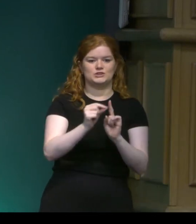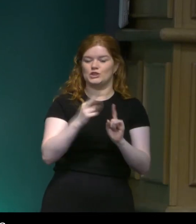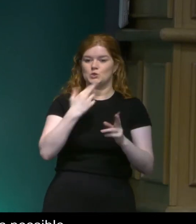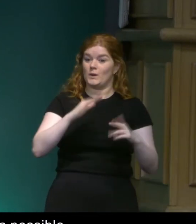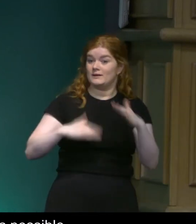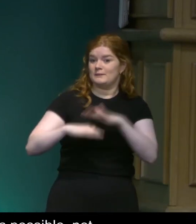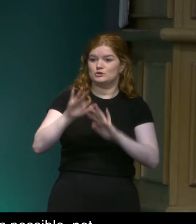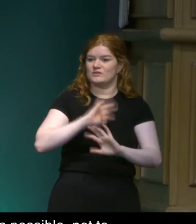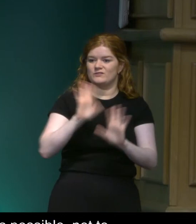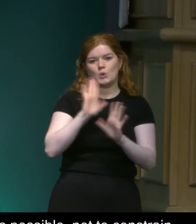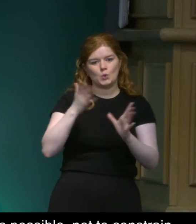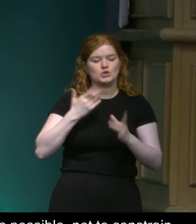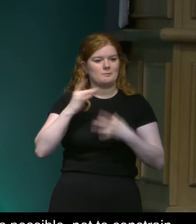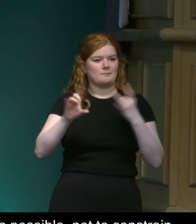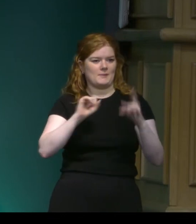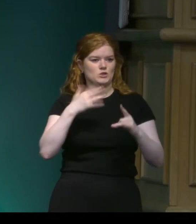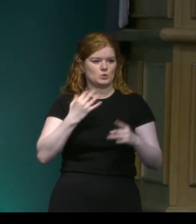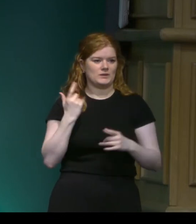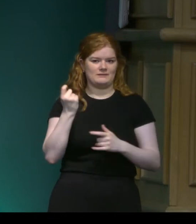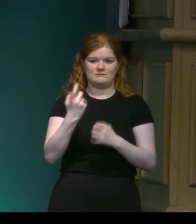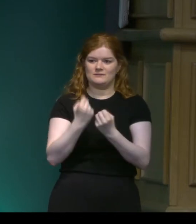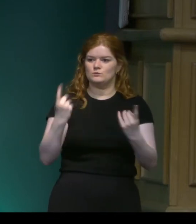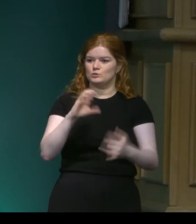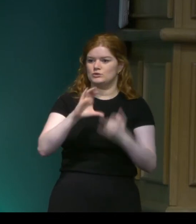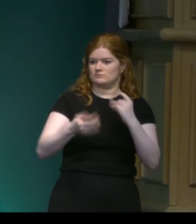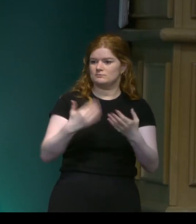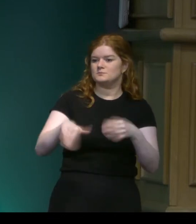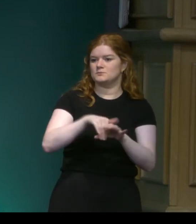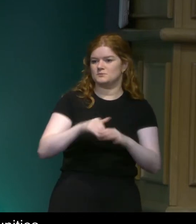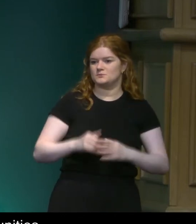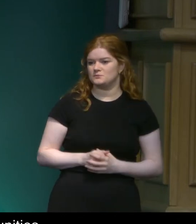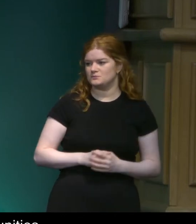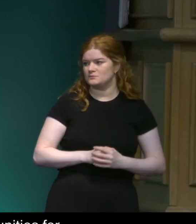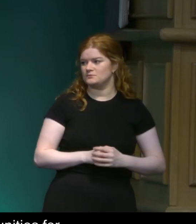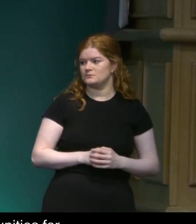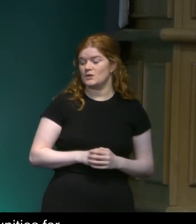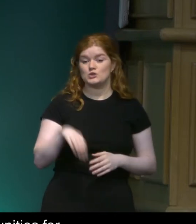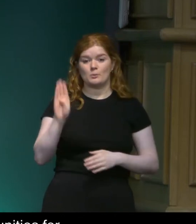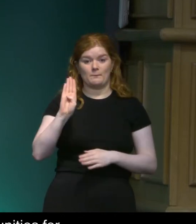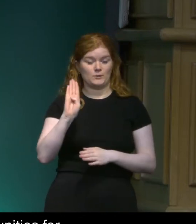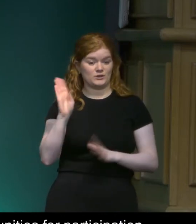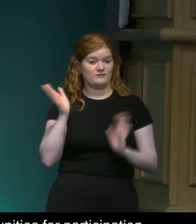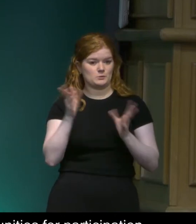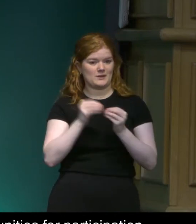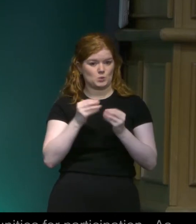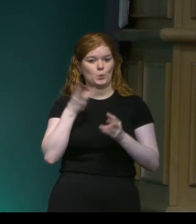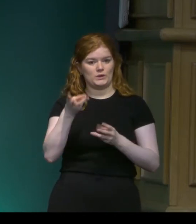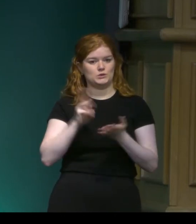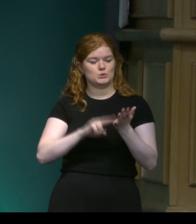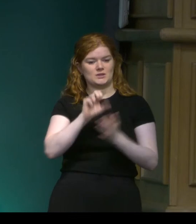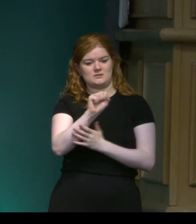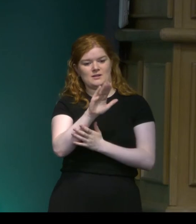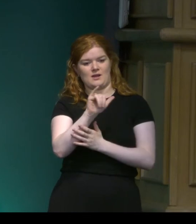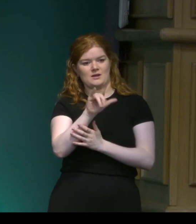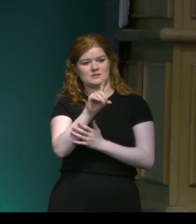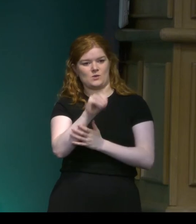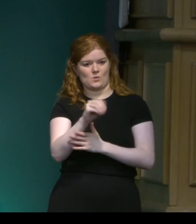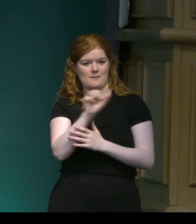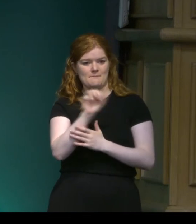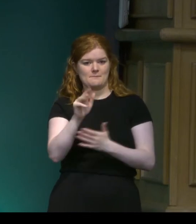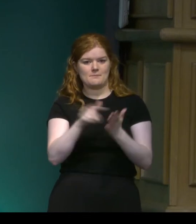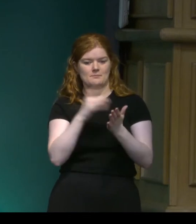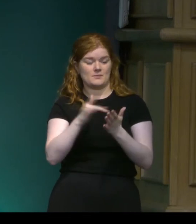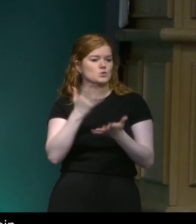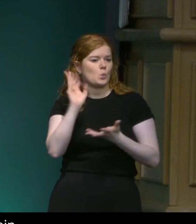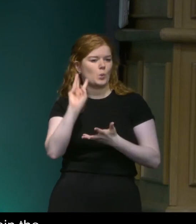speech but only to maximize opportunities for participation as Bernie said we'll be using slido and again the